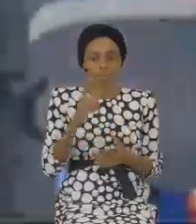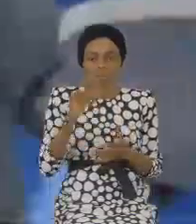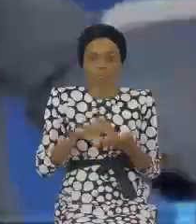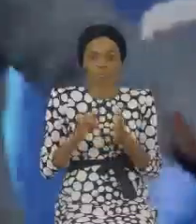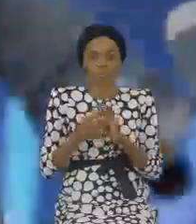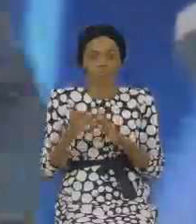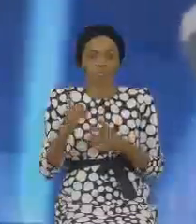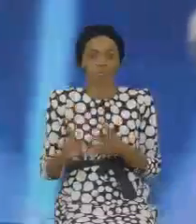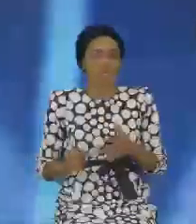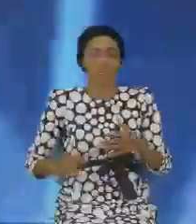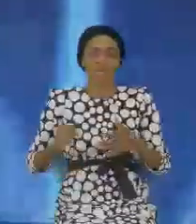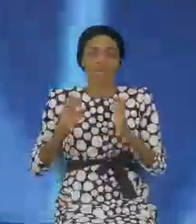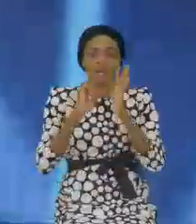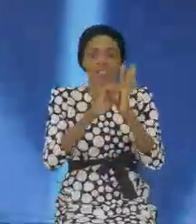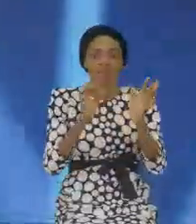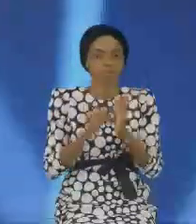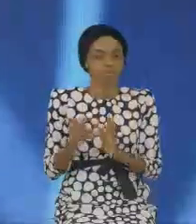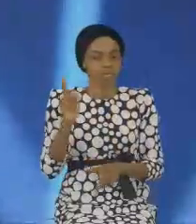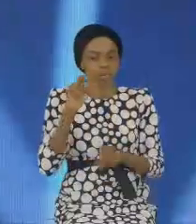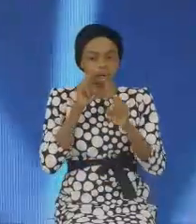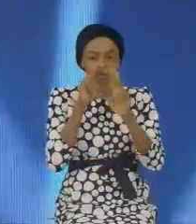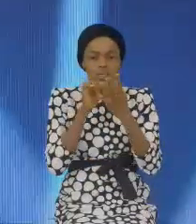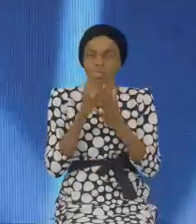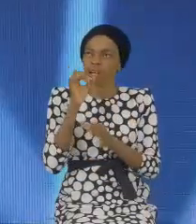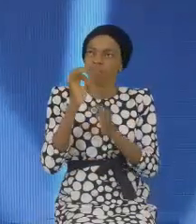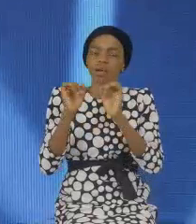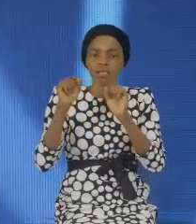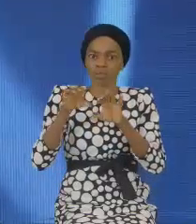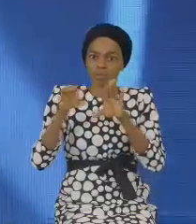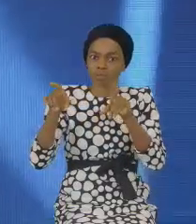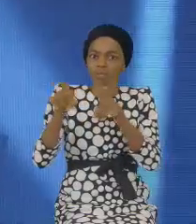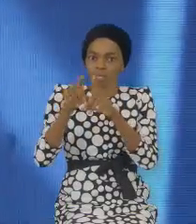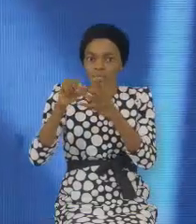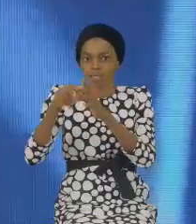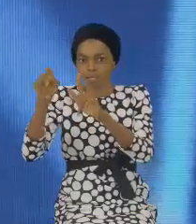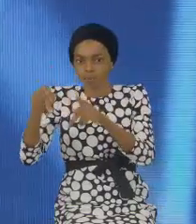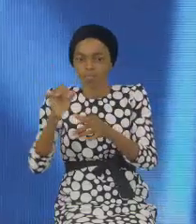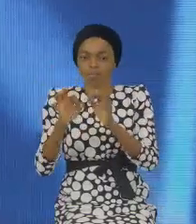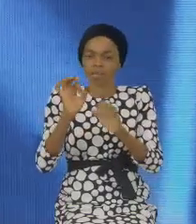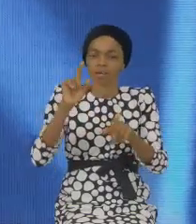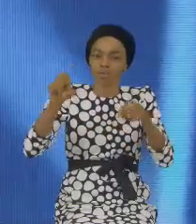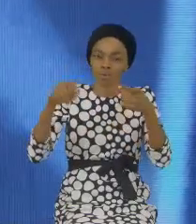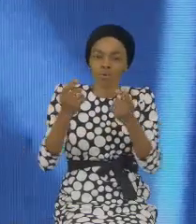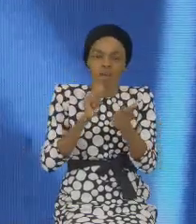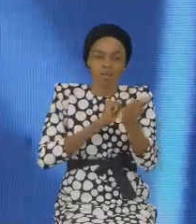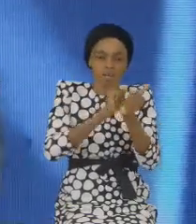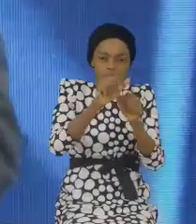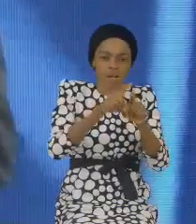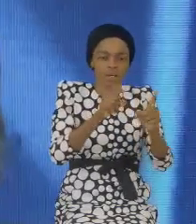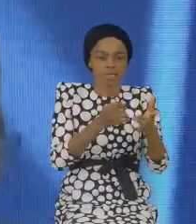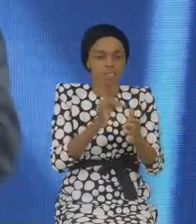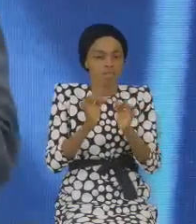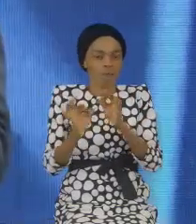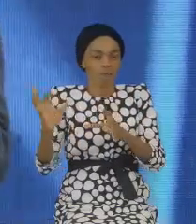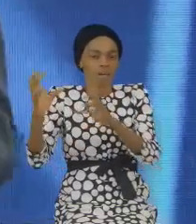that they're looking at. If I can do as much as that, if I can go as far as that, if I can achieve as